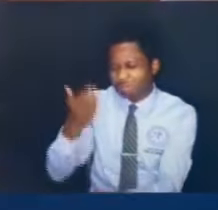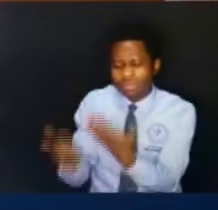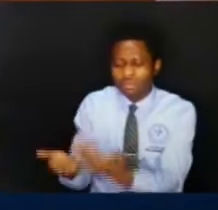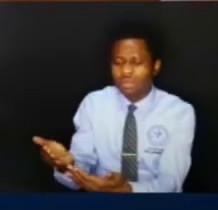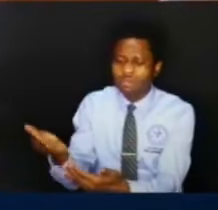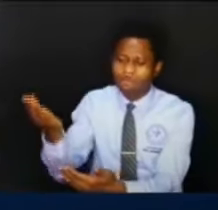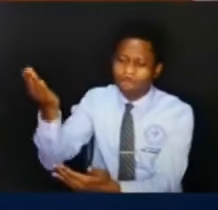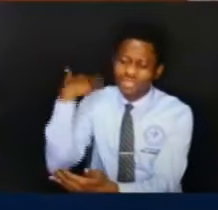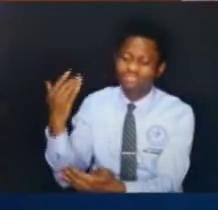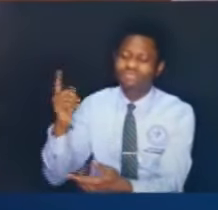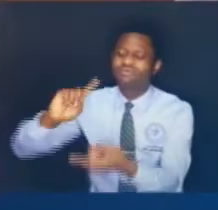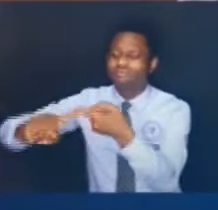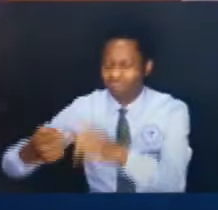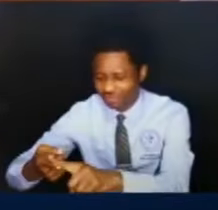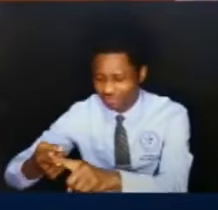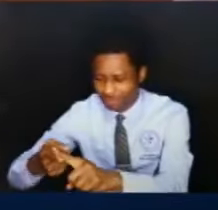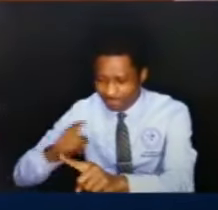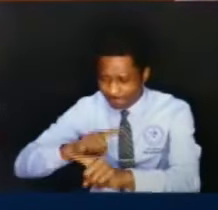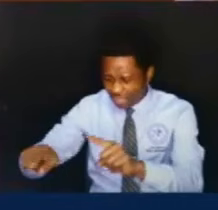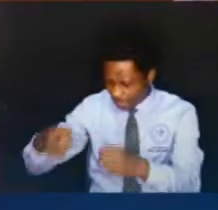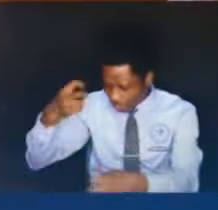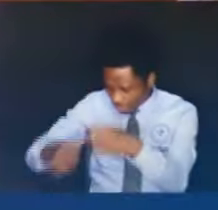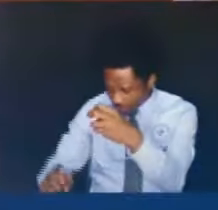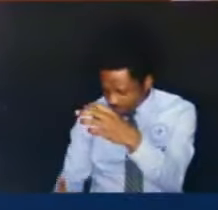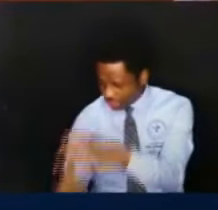friendliness but we are looking at the same